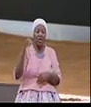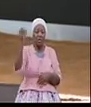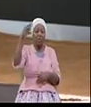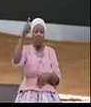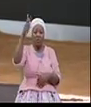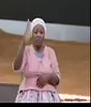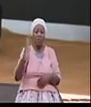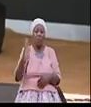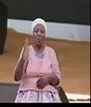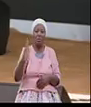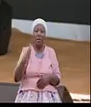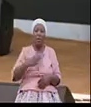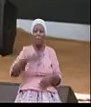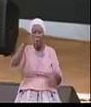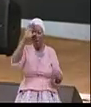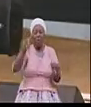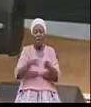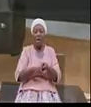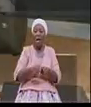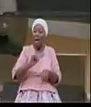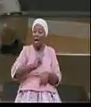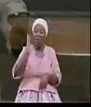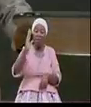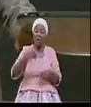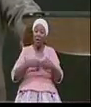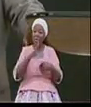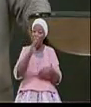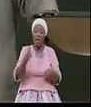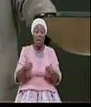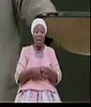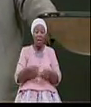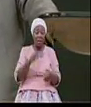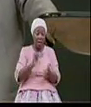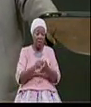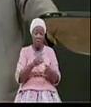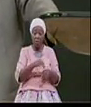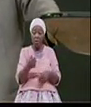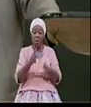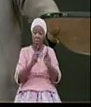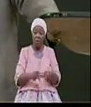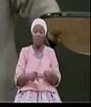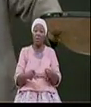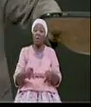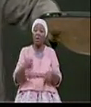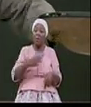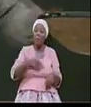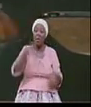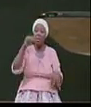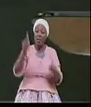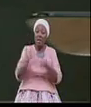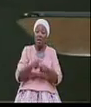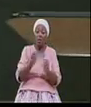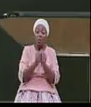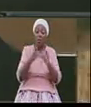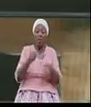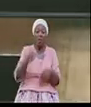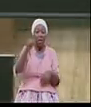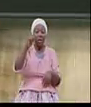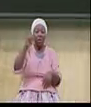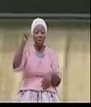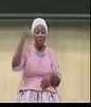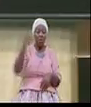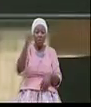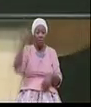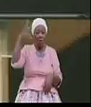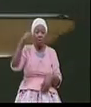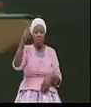brother, I would have been like that other person. My sister, without the grace of God, you would